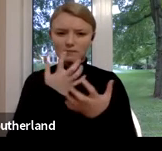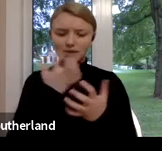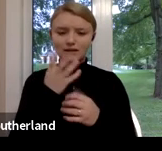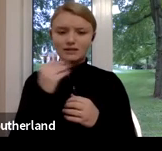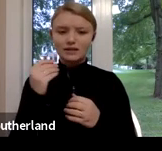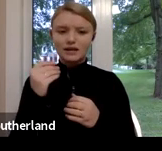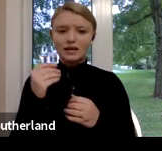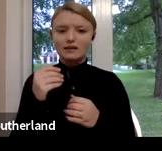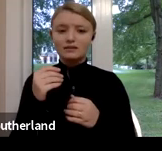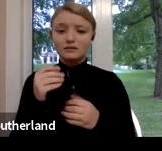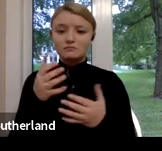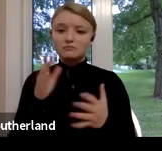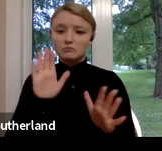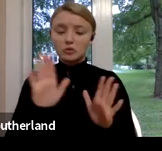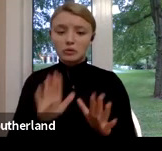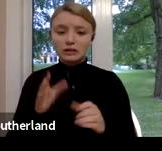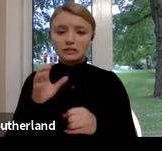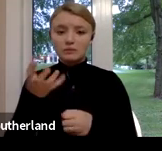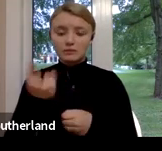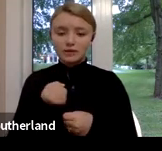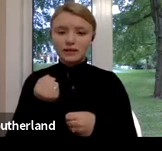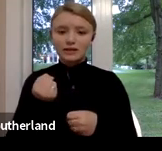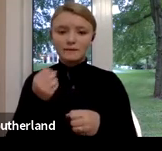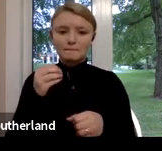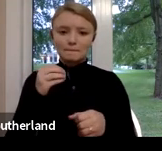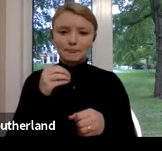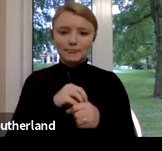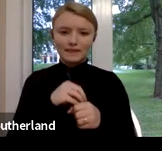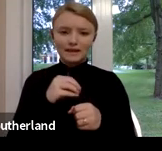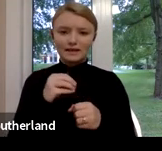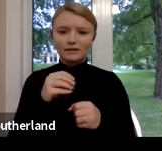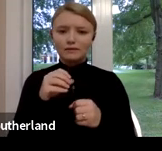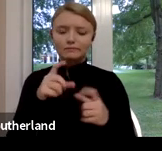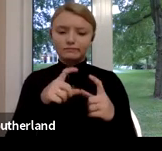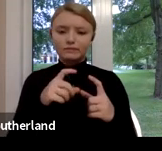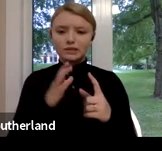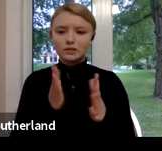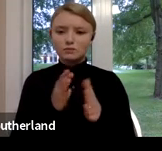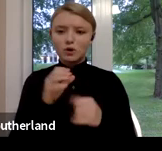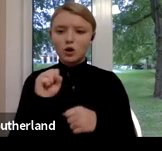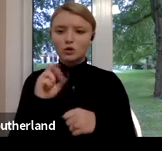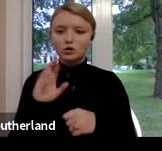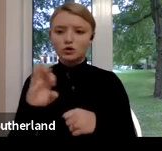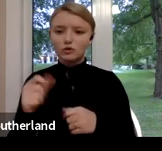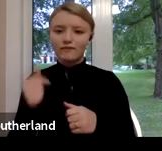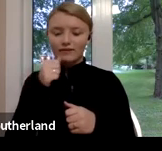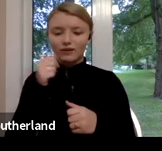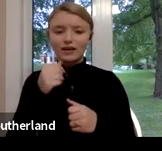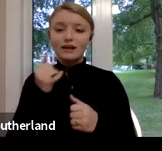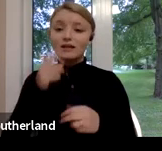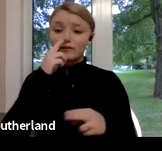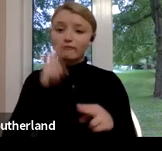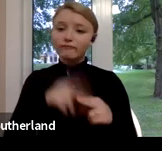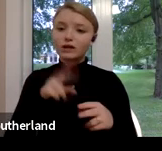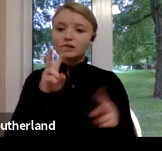able to get it in a 1 or 2 ounce serving every day. So let's have some fun and let's go shopping for what the